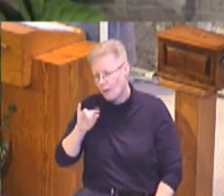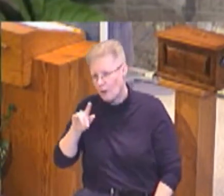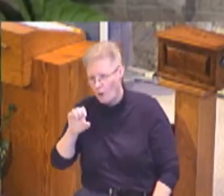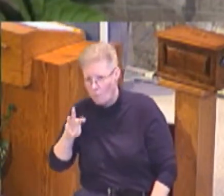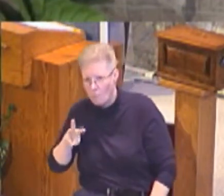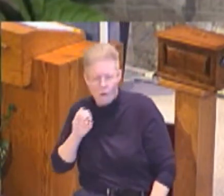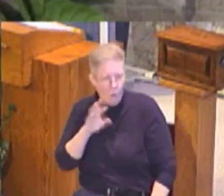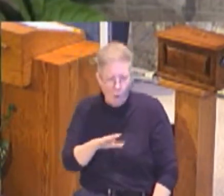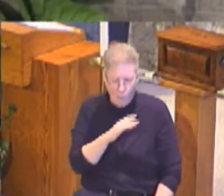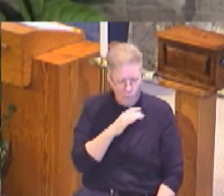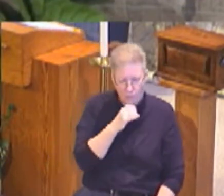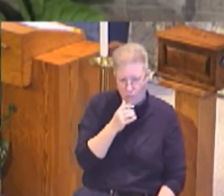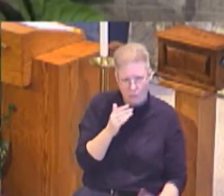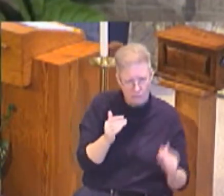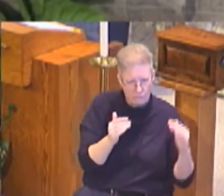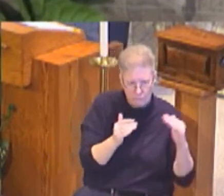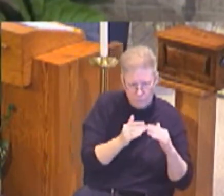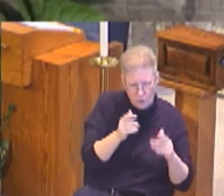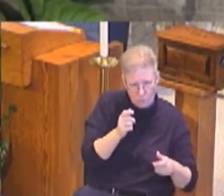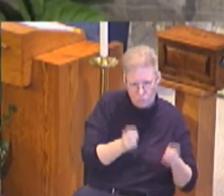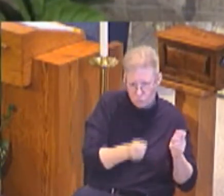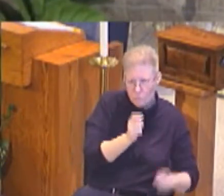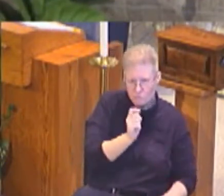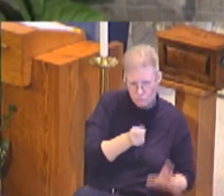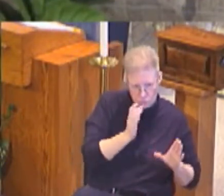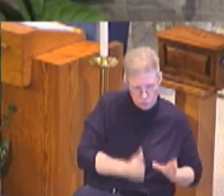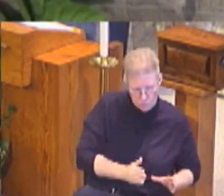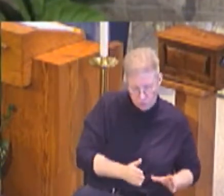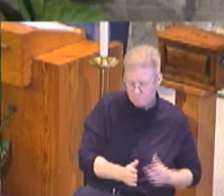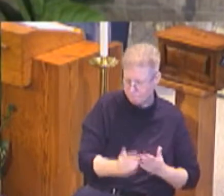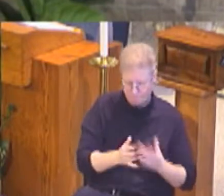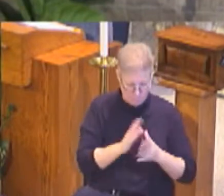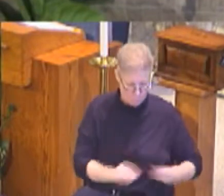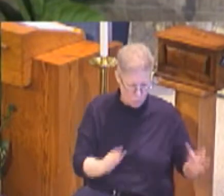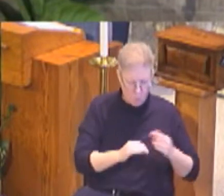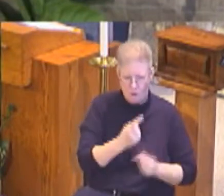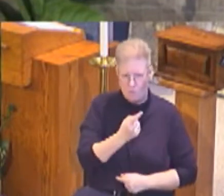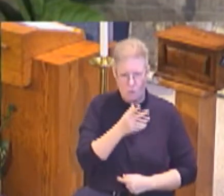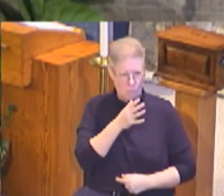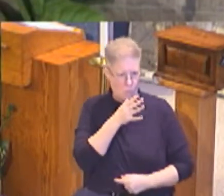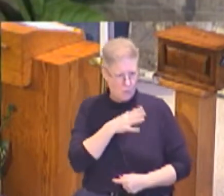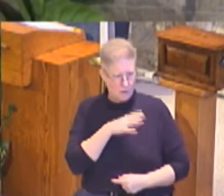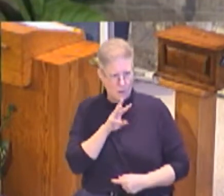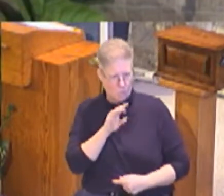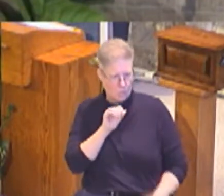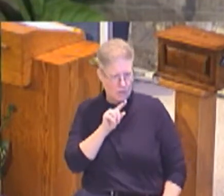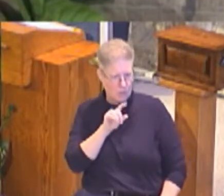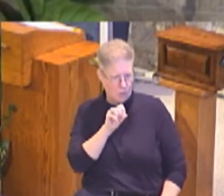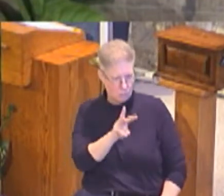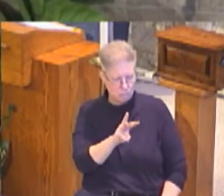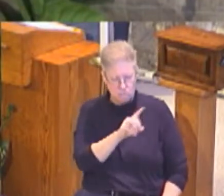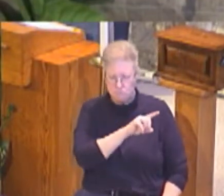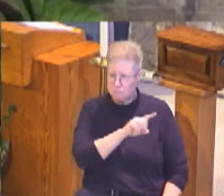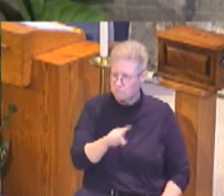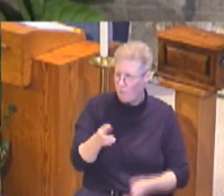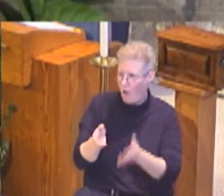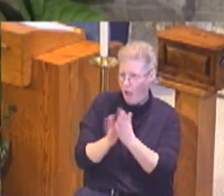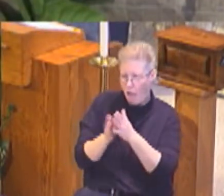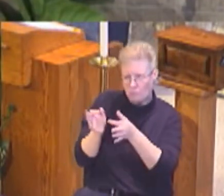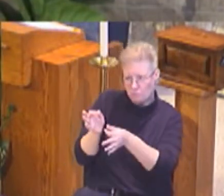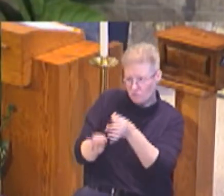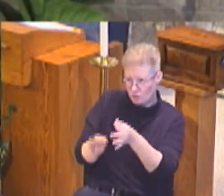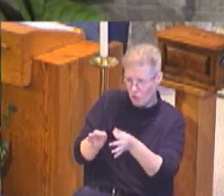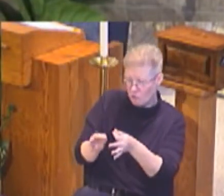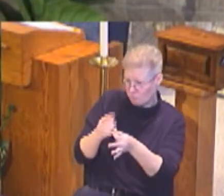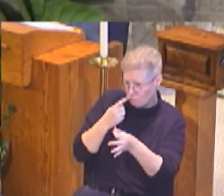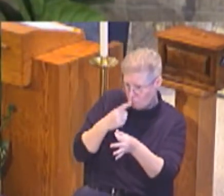a certain widow goes to ask for a judge if he will help her with a